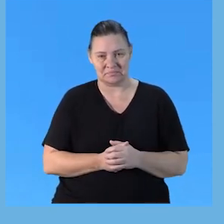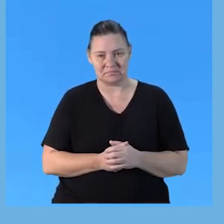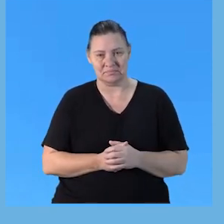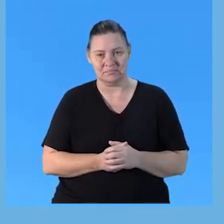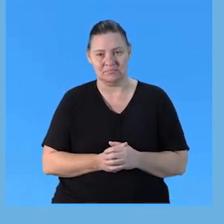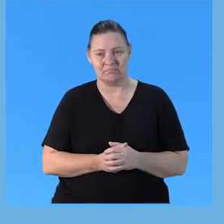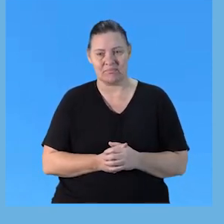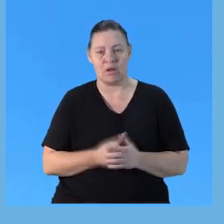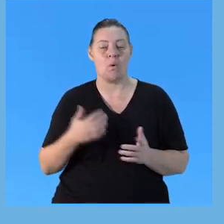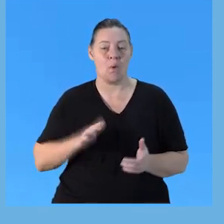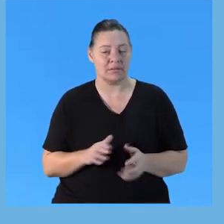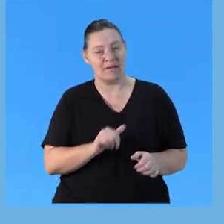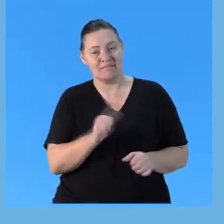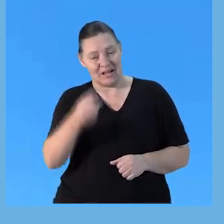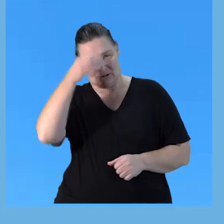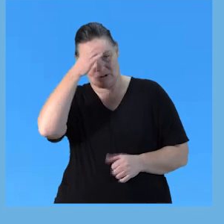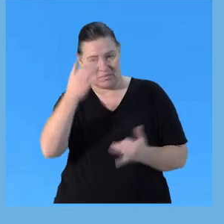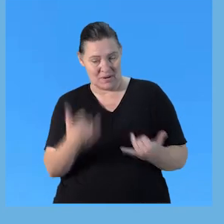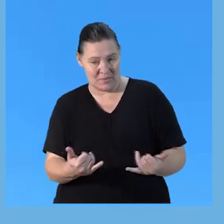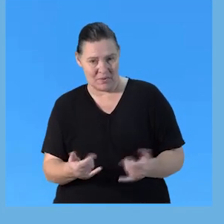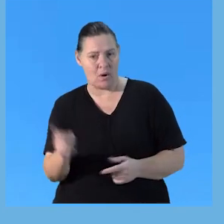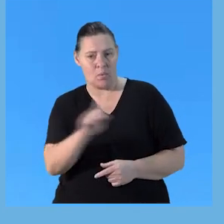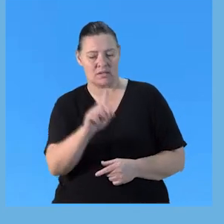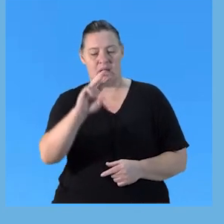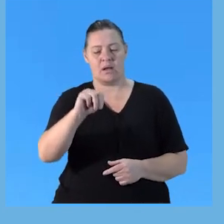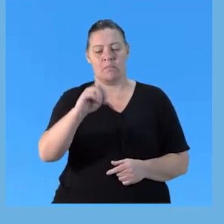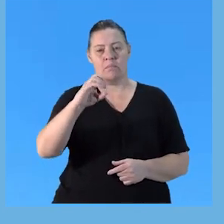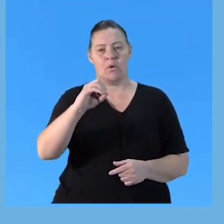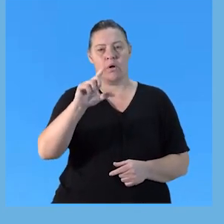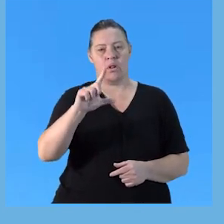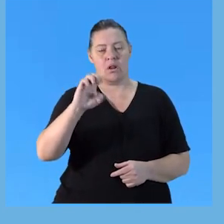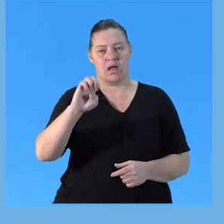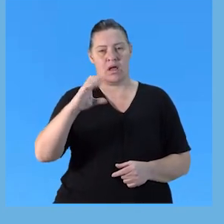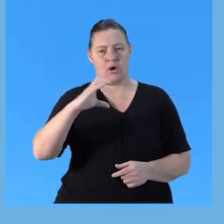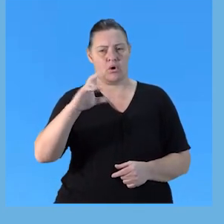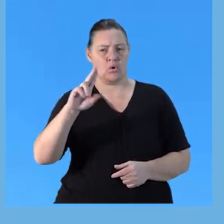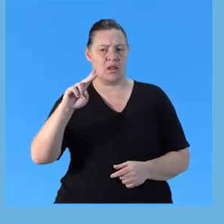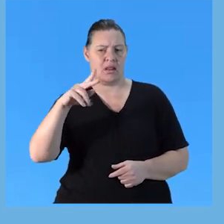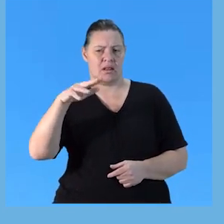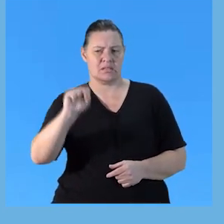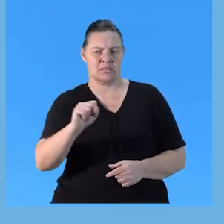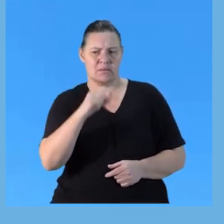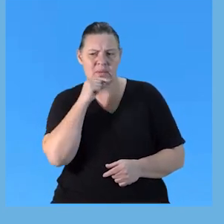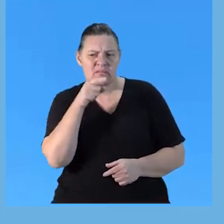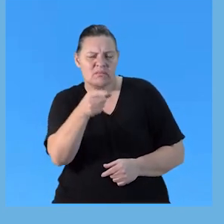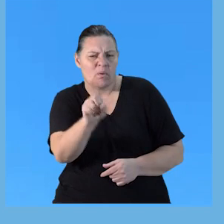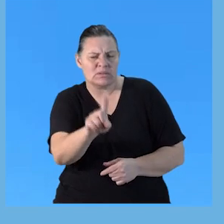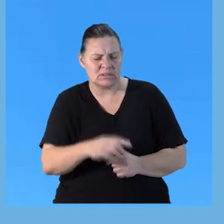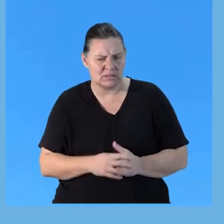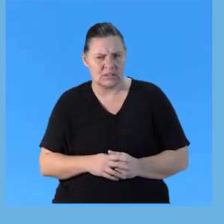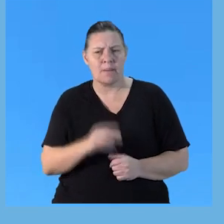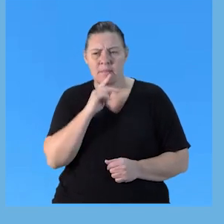we know that a resistor can be drawn in one of two ways. The first one being the zigzag. We have this,